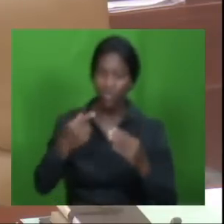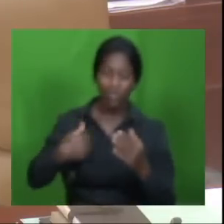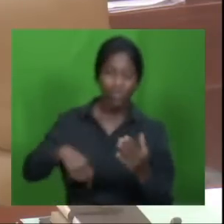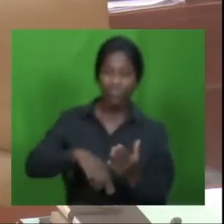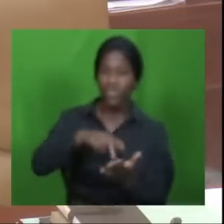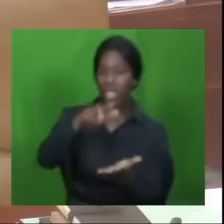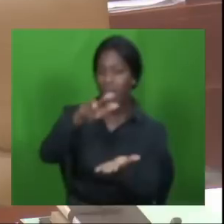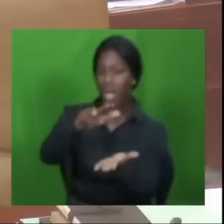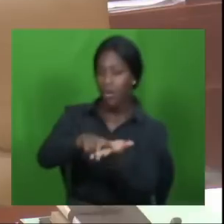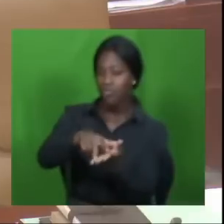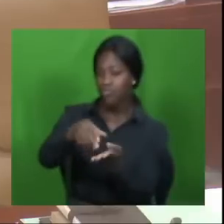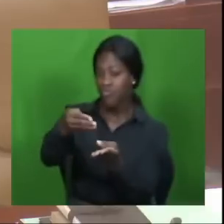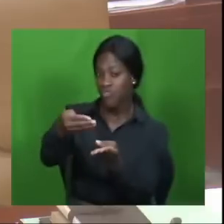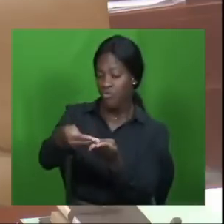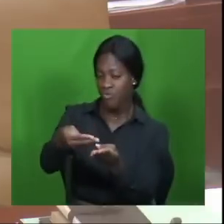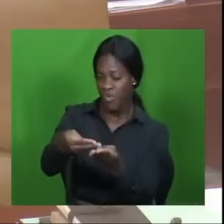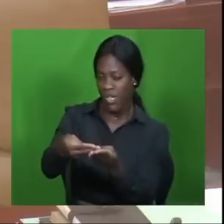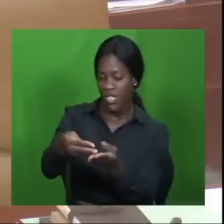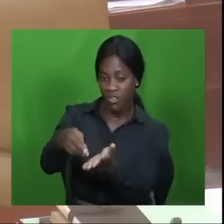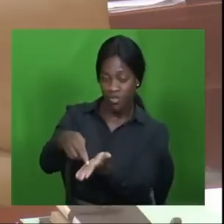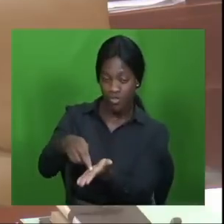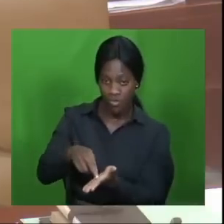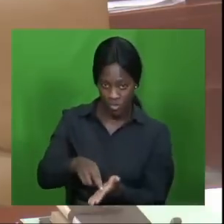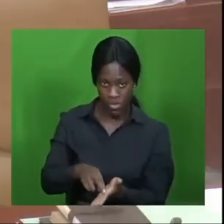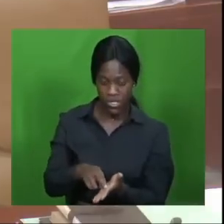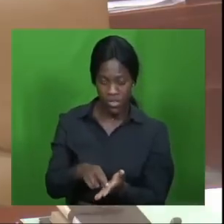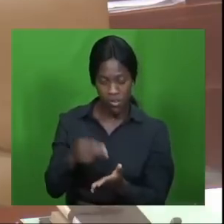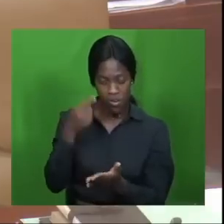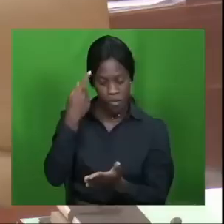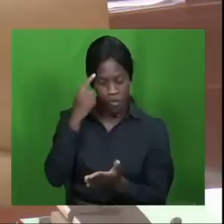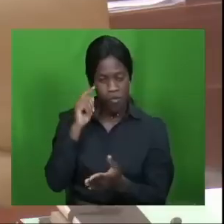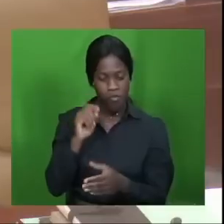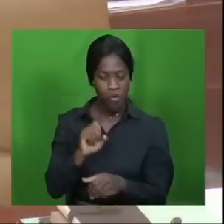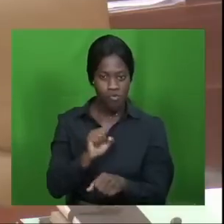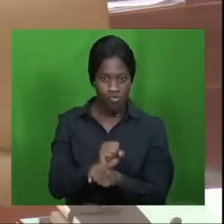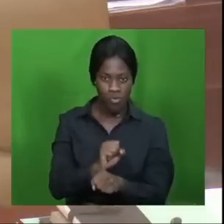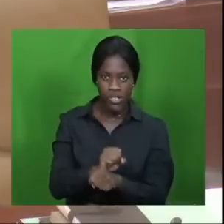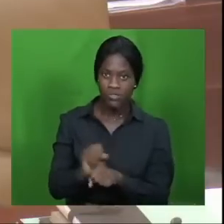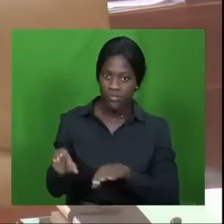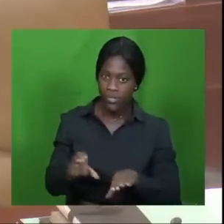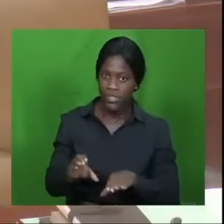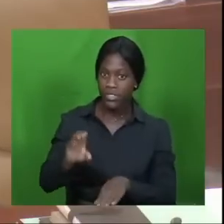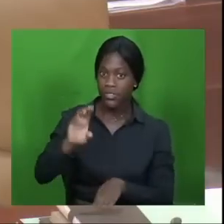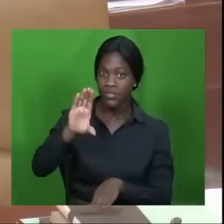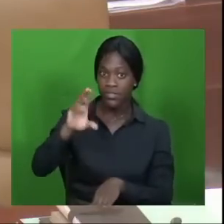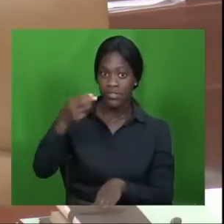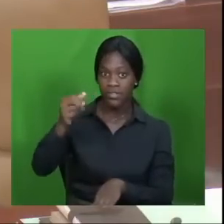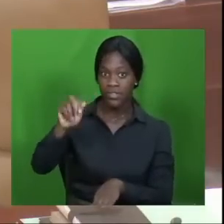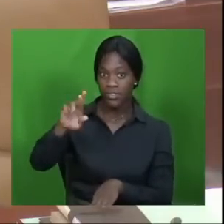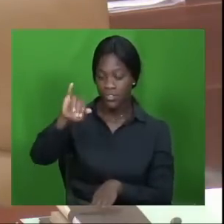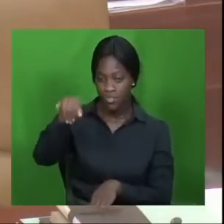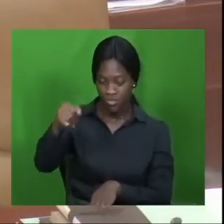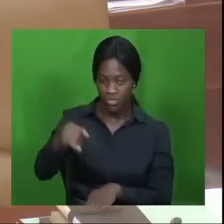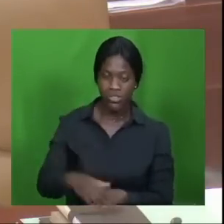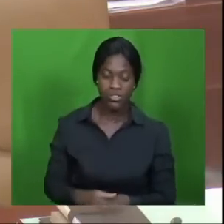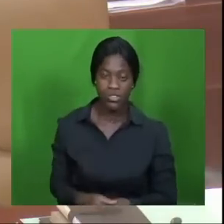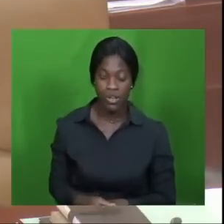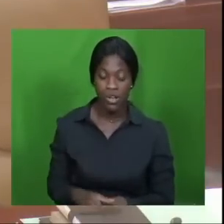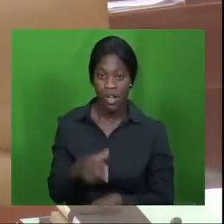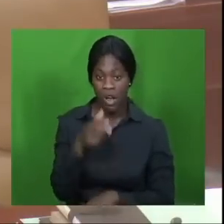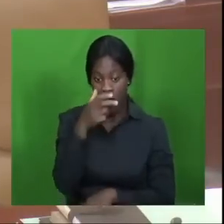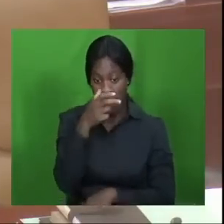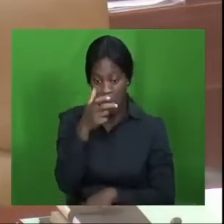of that sum of money for the activities and operations of shrines. Mr. Speaker, corruption still